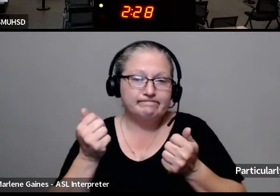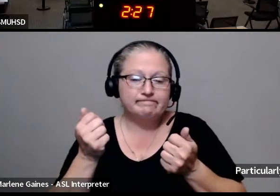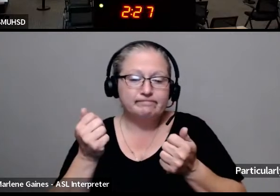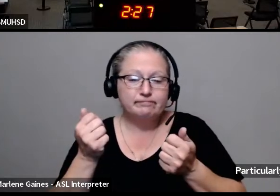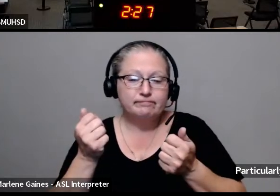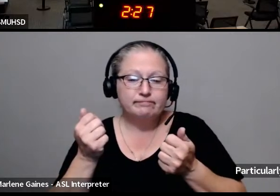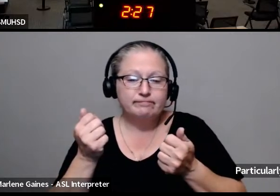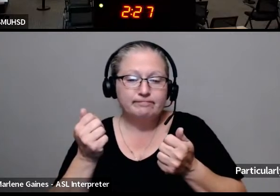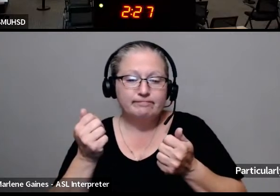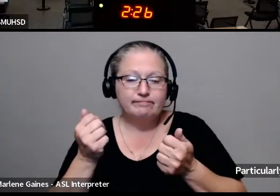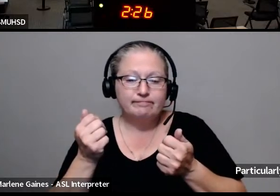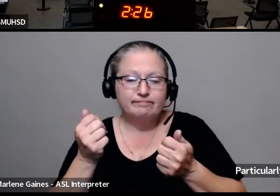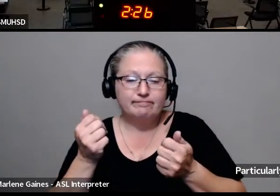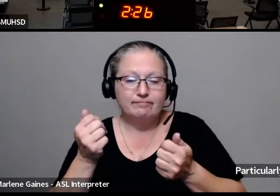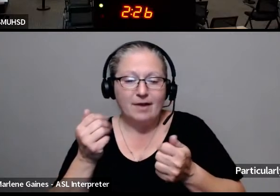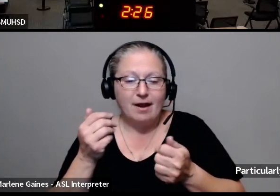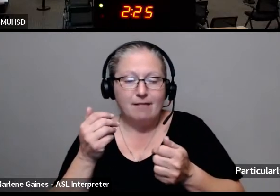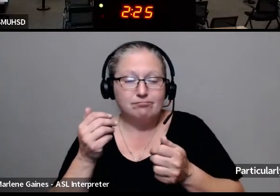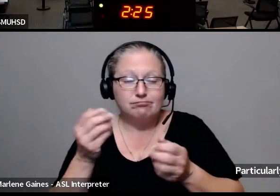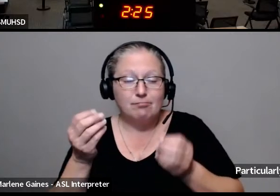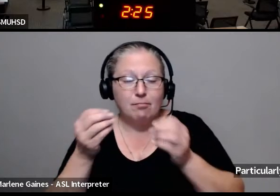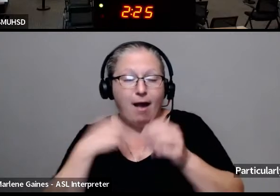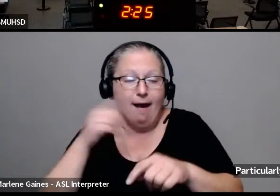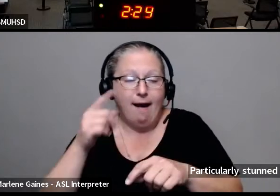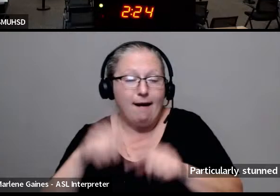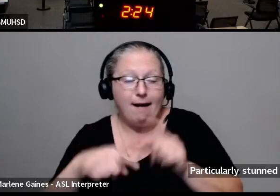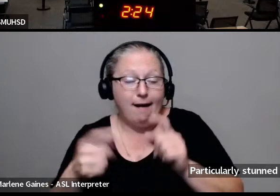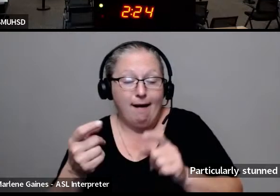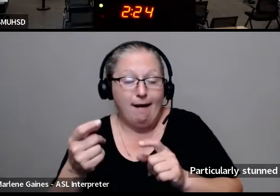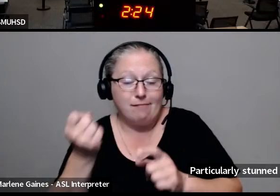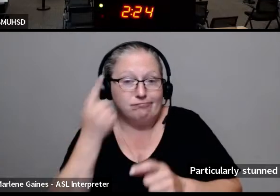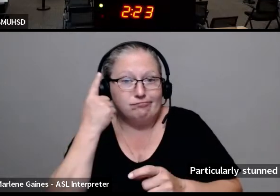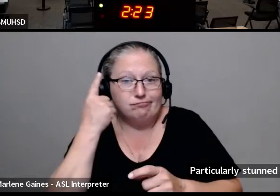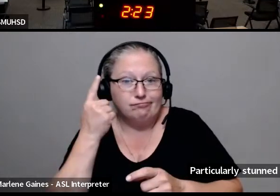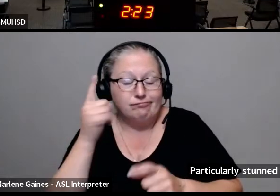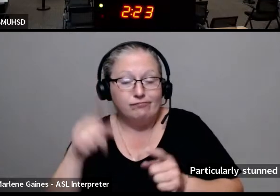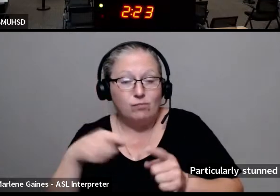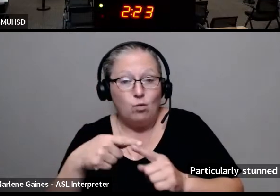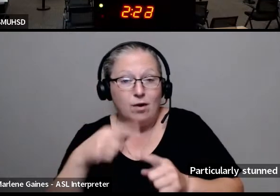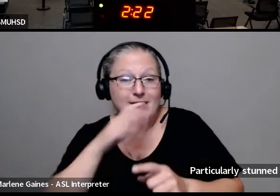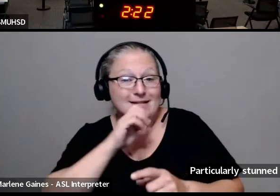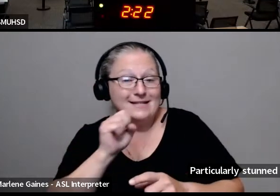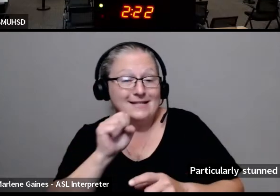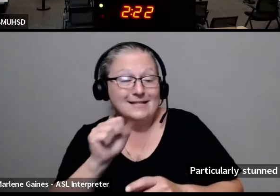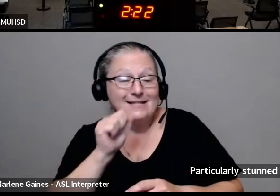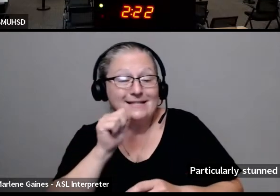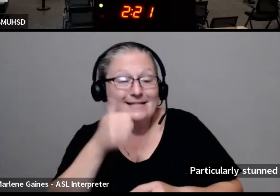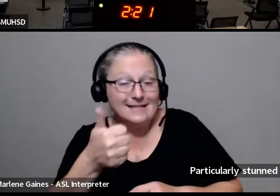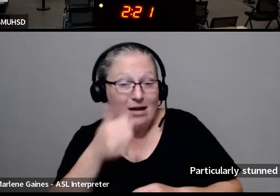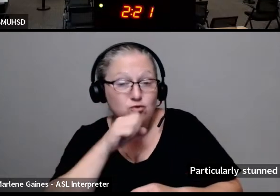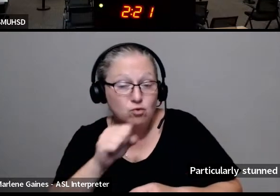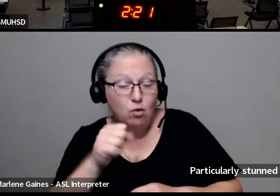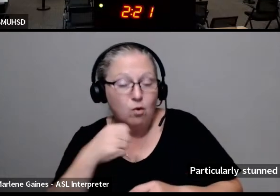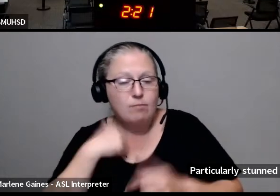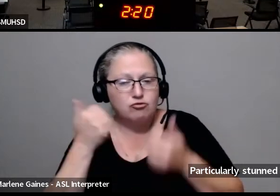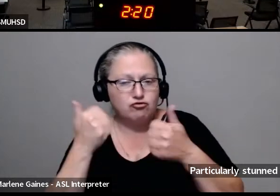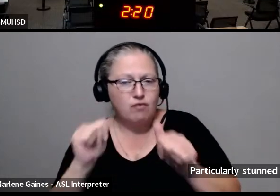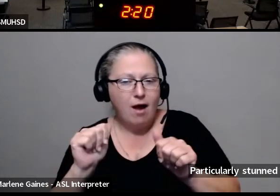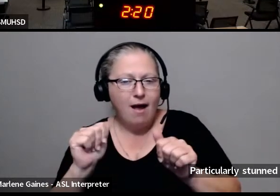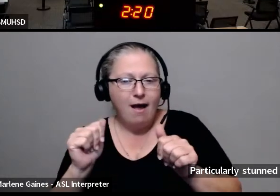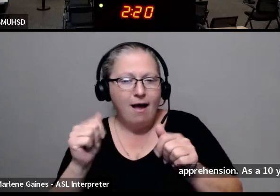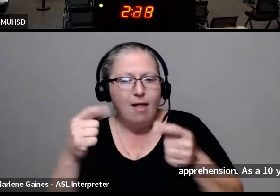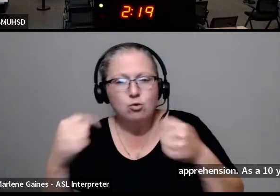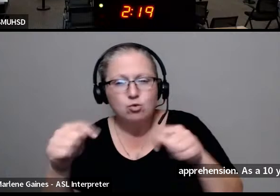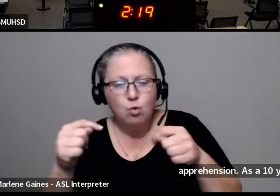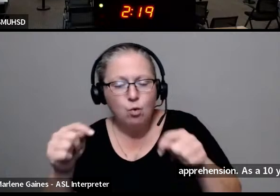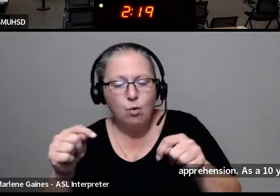it's beyond my comprehension. As a 10-year-old, I was trying out the toys at